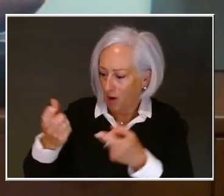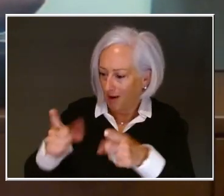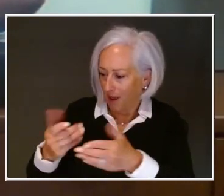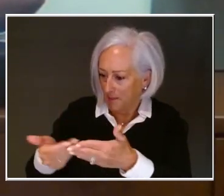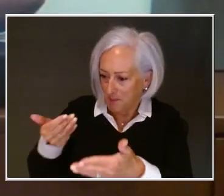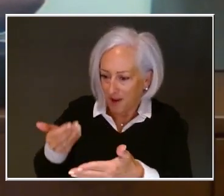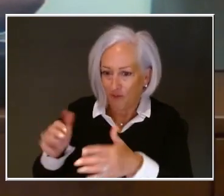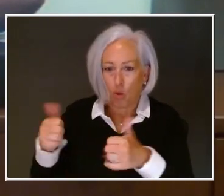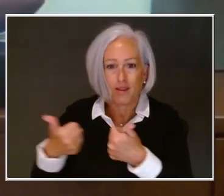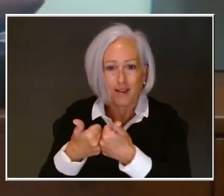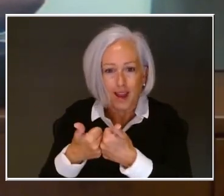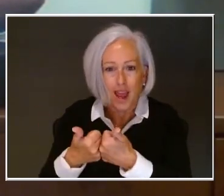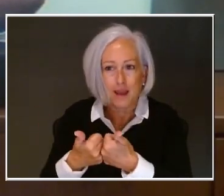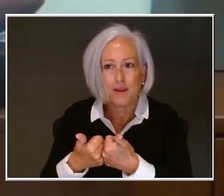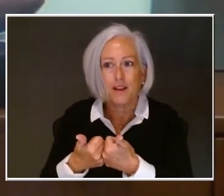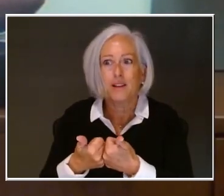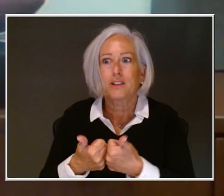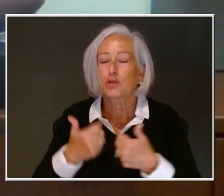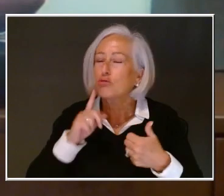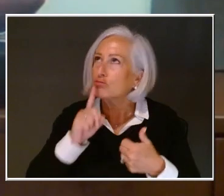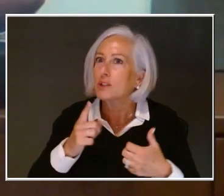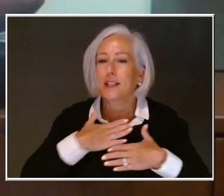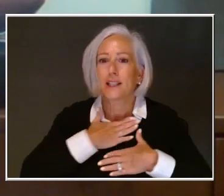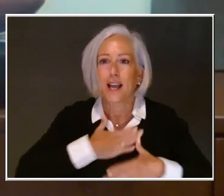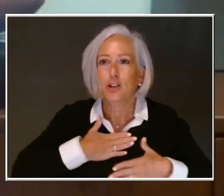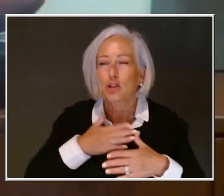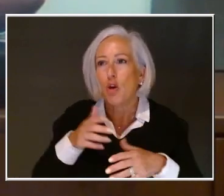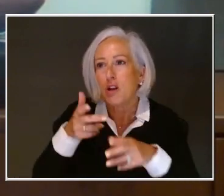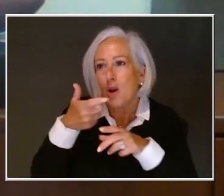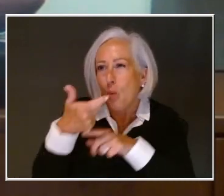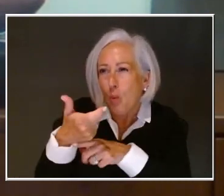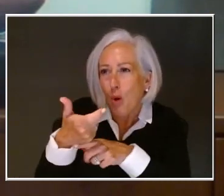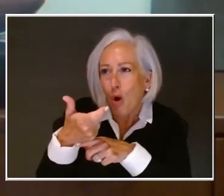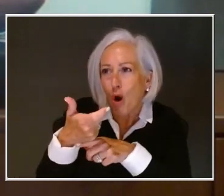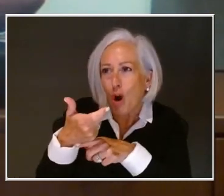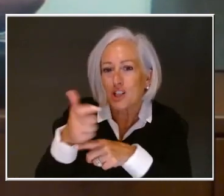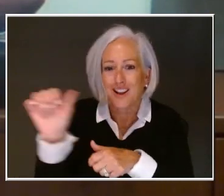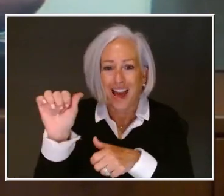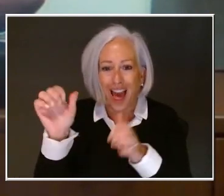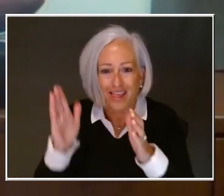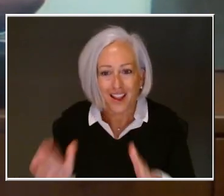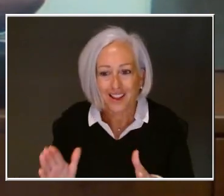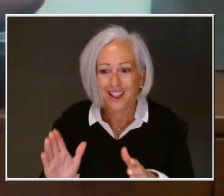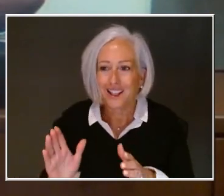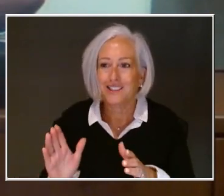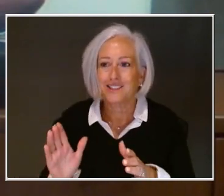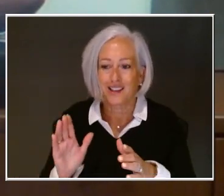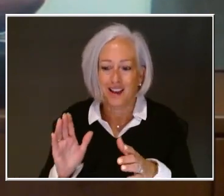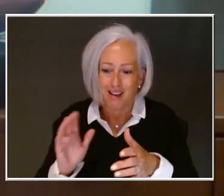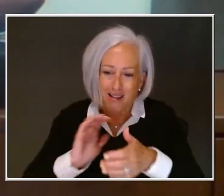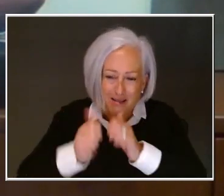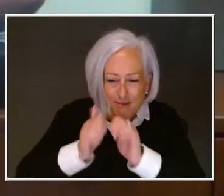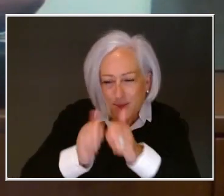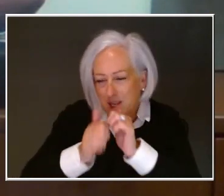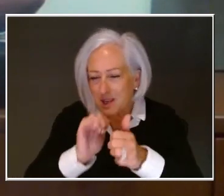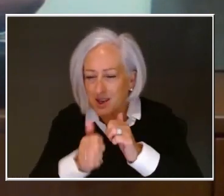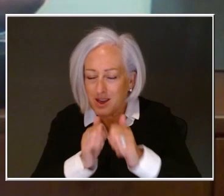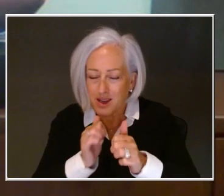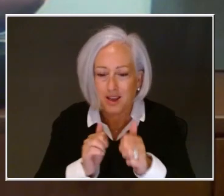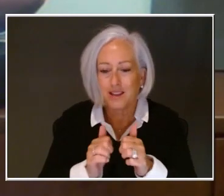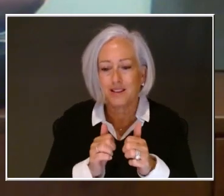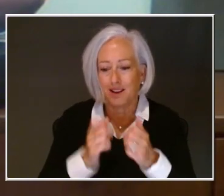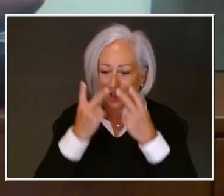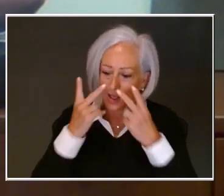the enjoyment of watching, your athletes go out and compete, and knowing what they put into it and seeing them